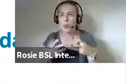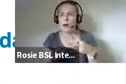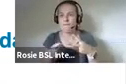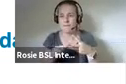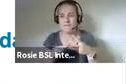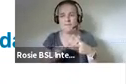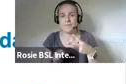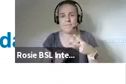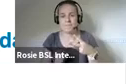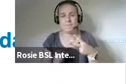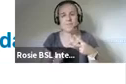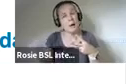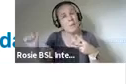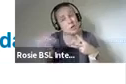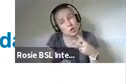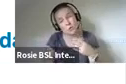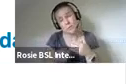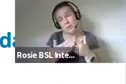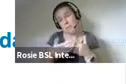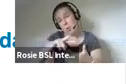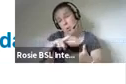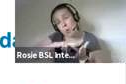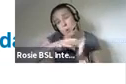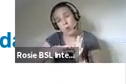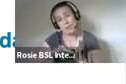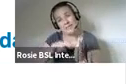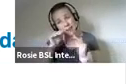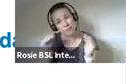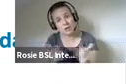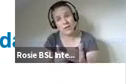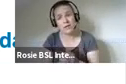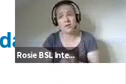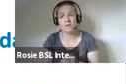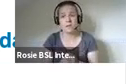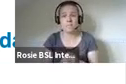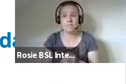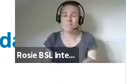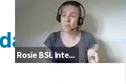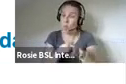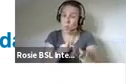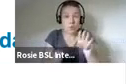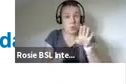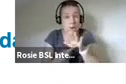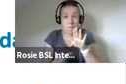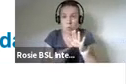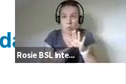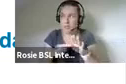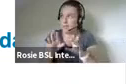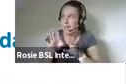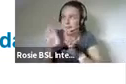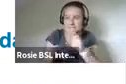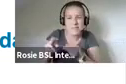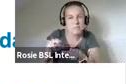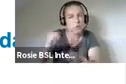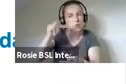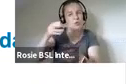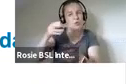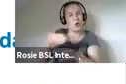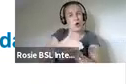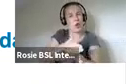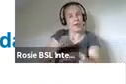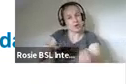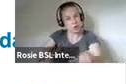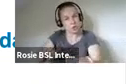done more deliberately. We also see it's important to increase investment in early childhood intervention programs. That's